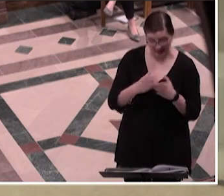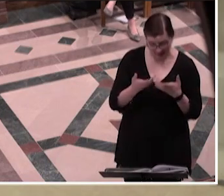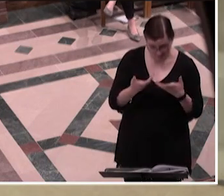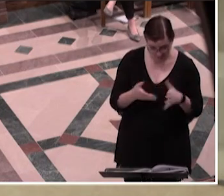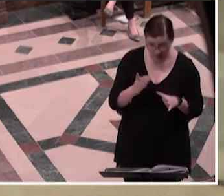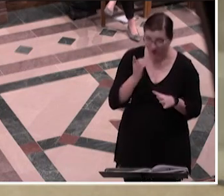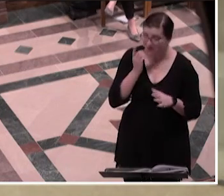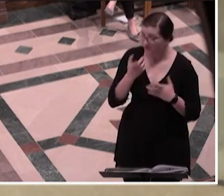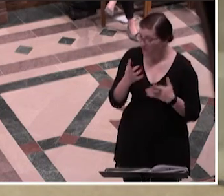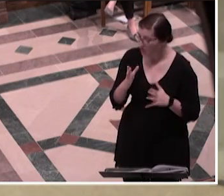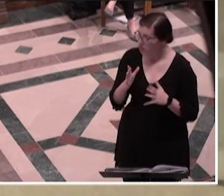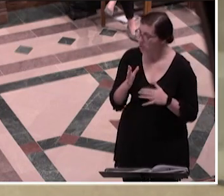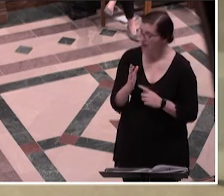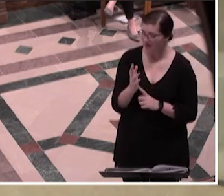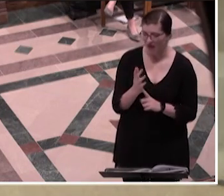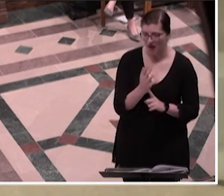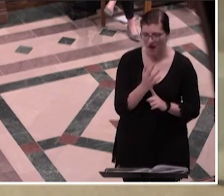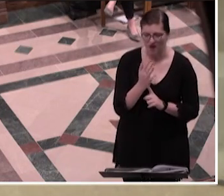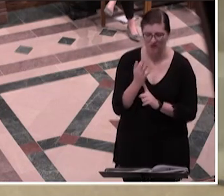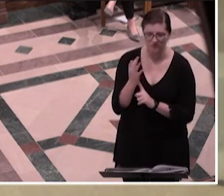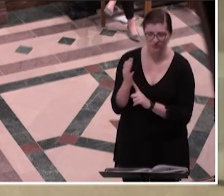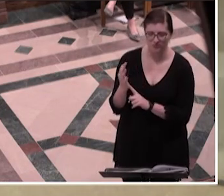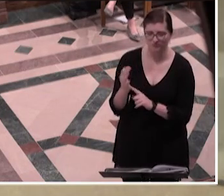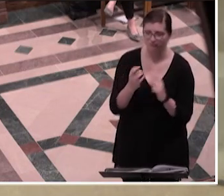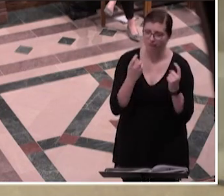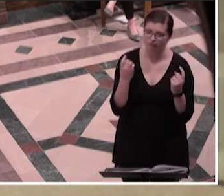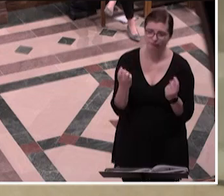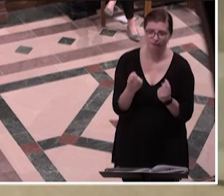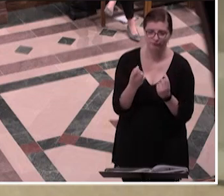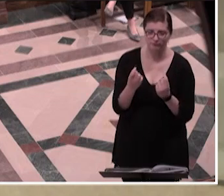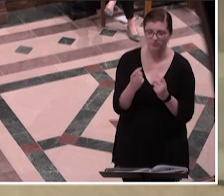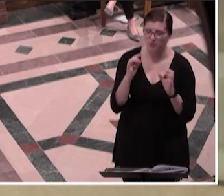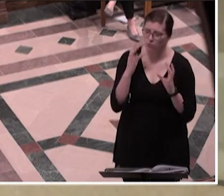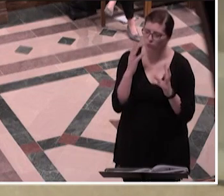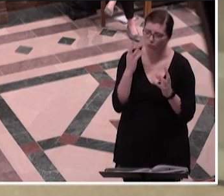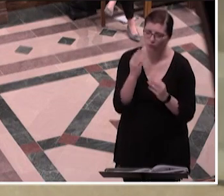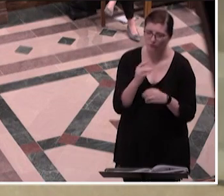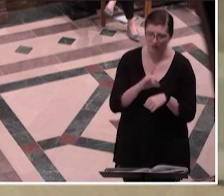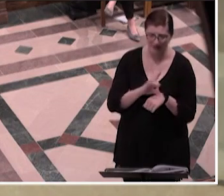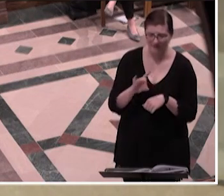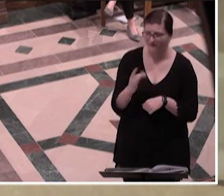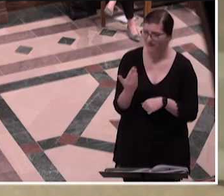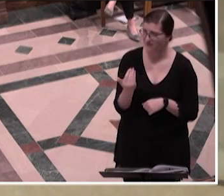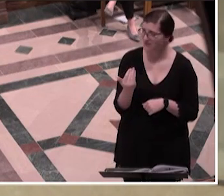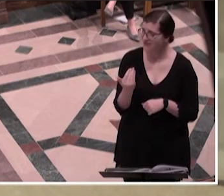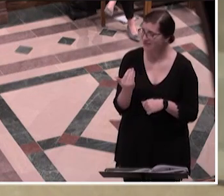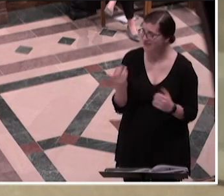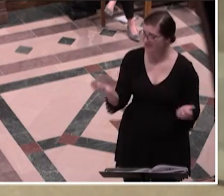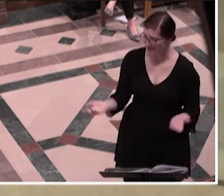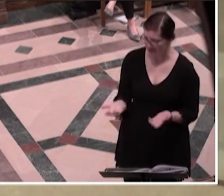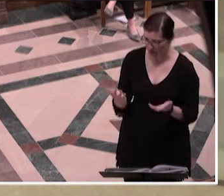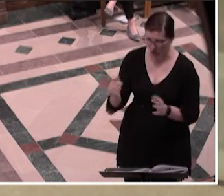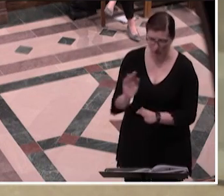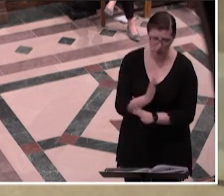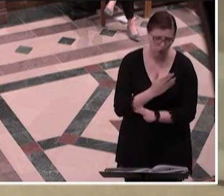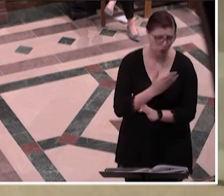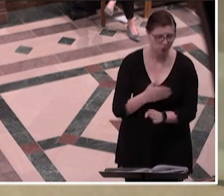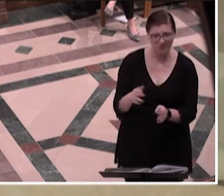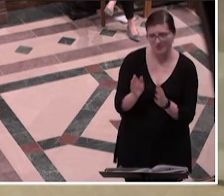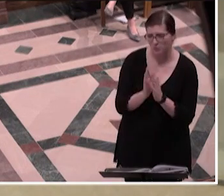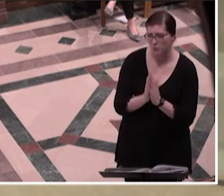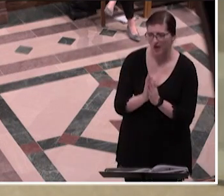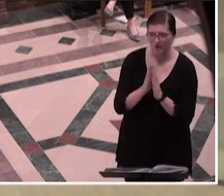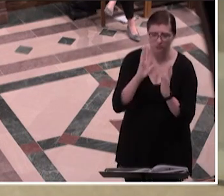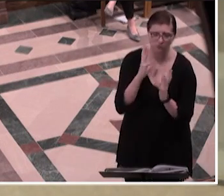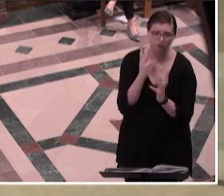our candlelit compline. It is so beautiful. 8:15, it takes place right up here. The music, the prayers, it's just